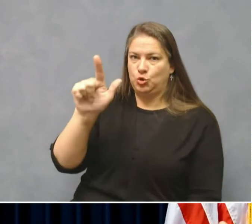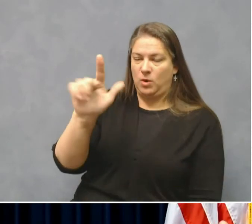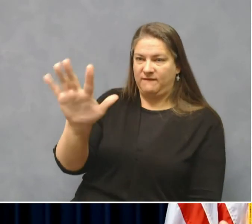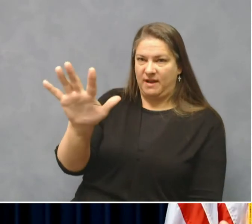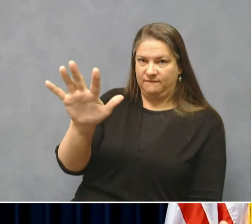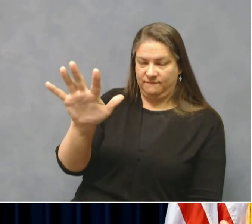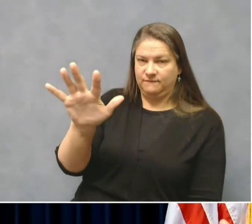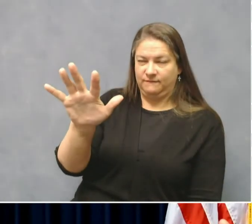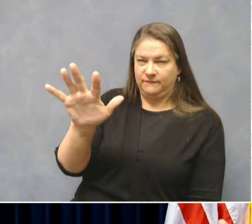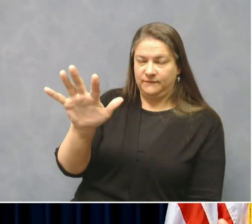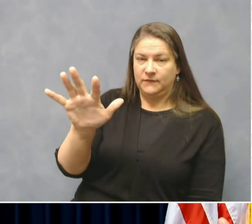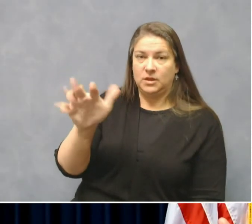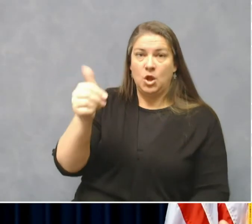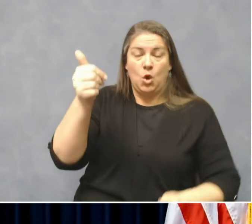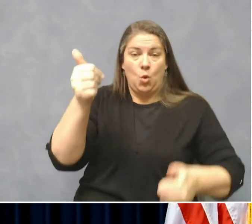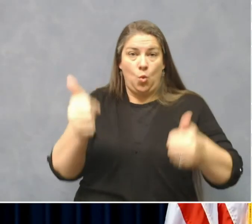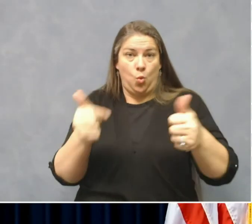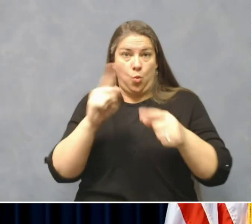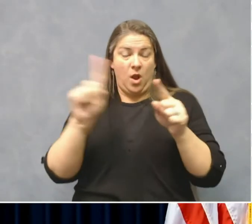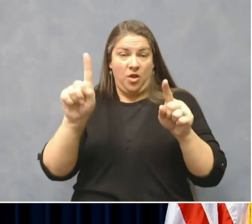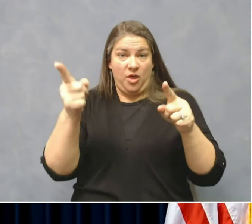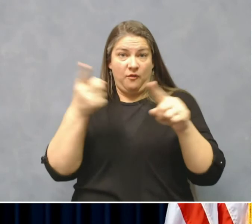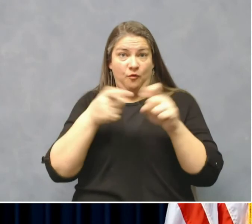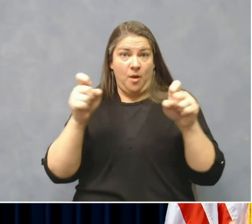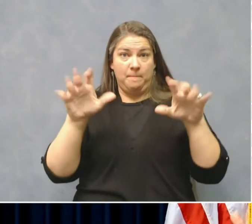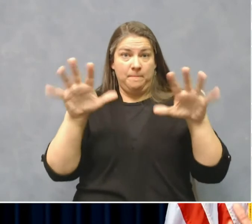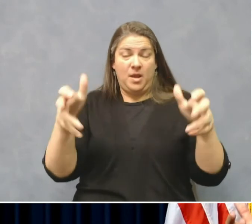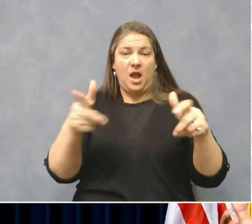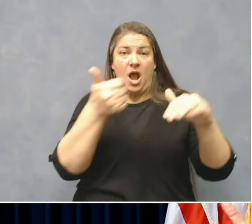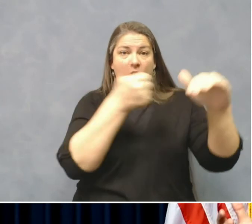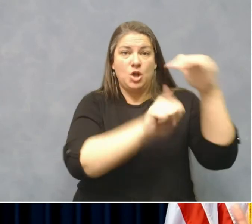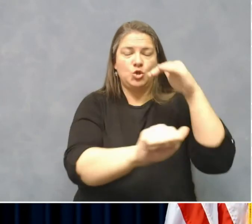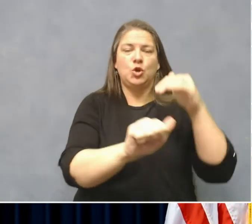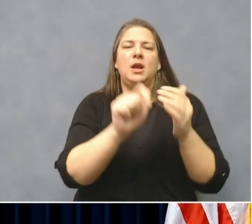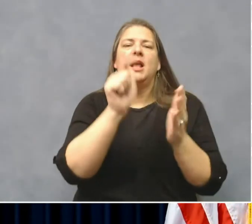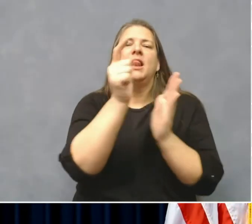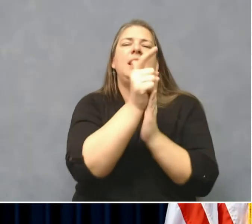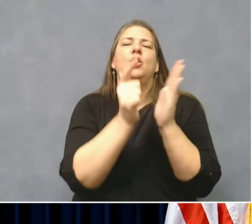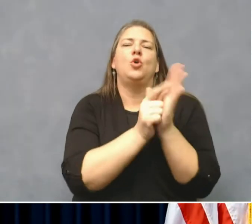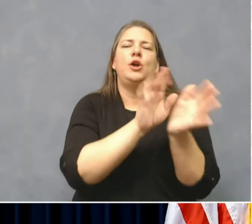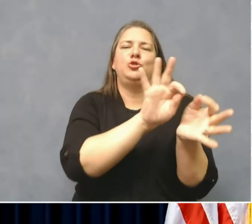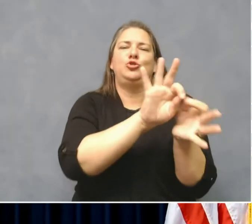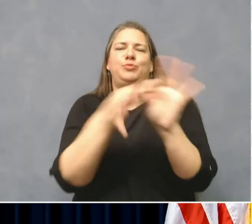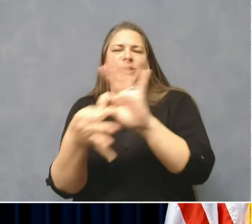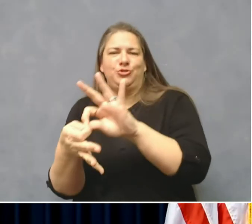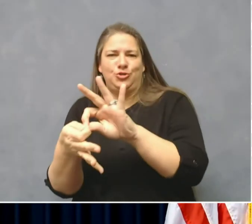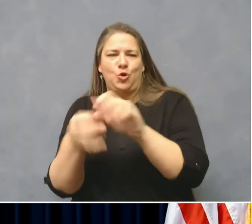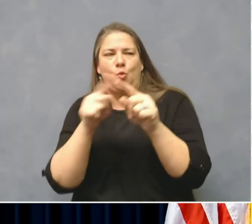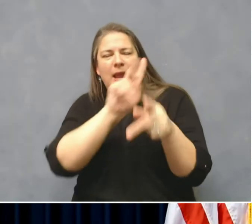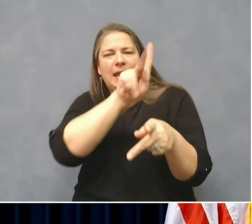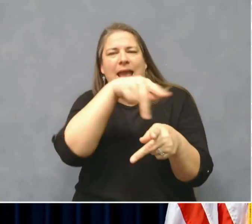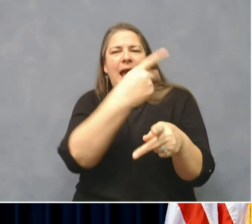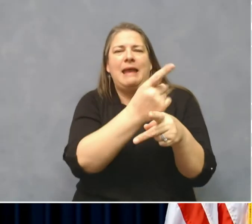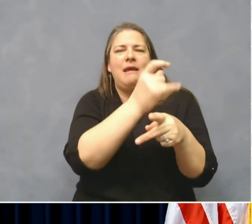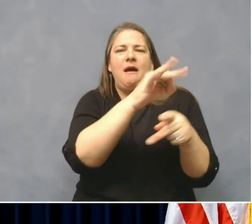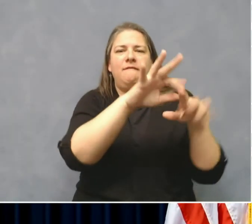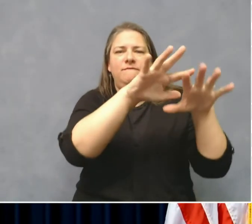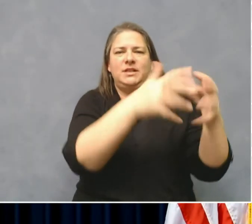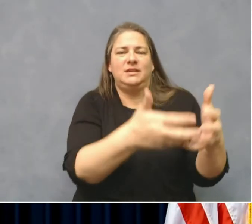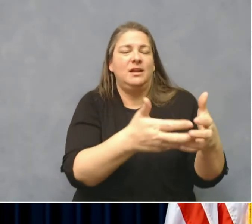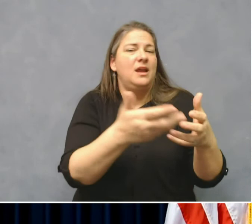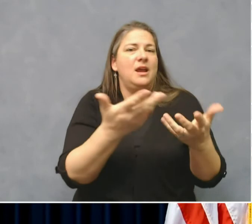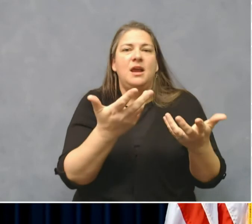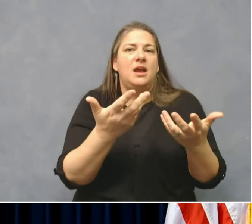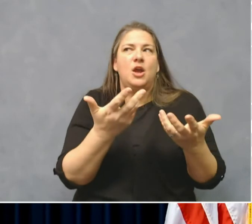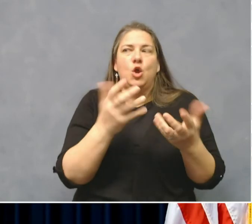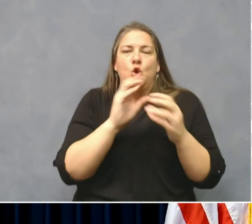facilities fell in was based solely on a legal interpretation of what type of facility it was. Nothing else had anything to